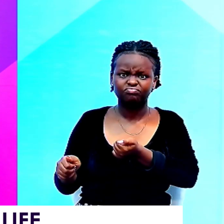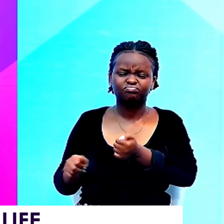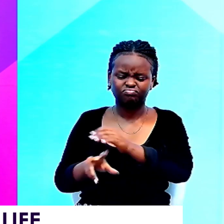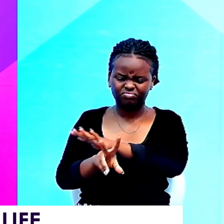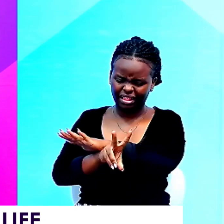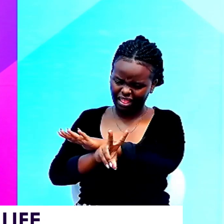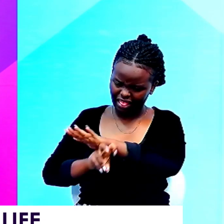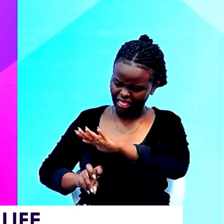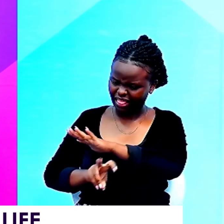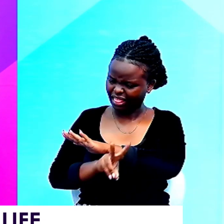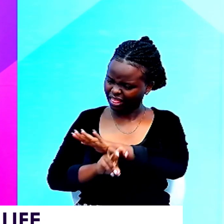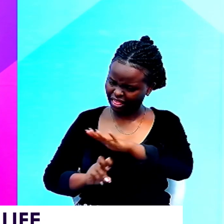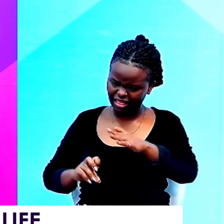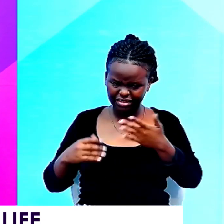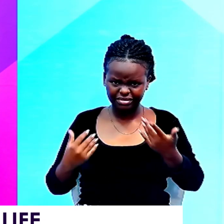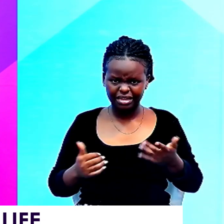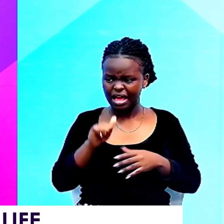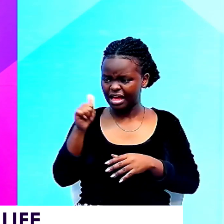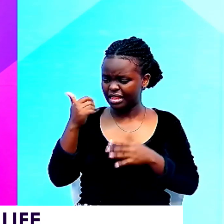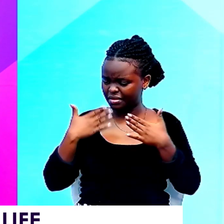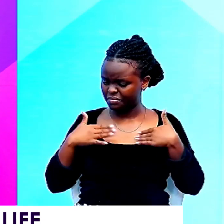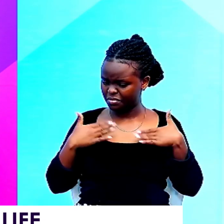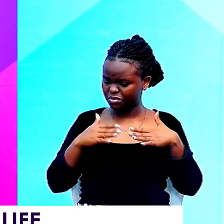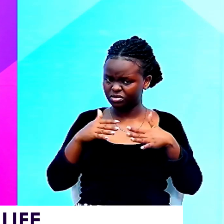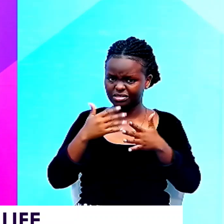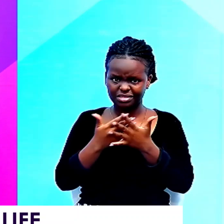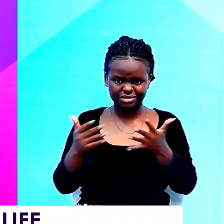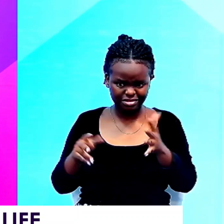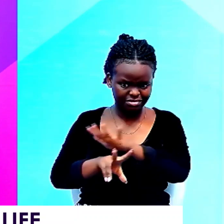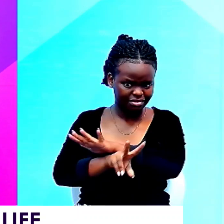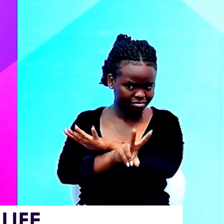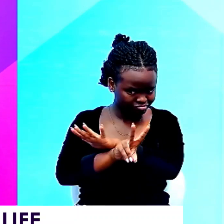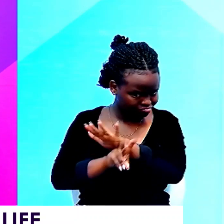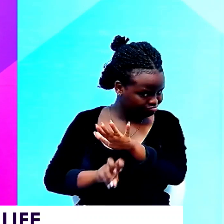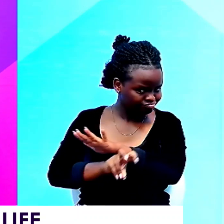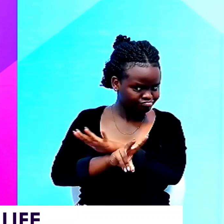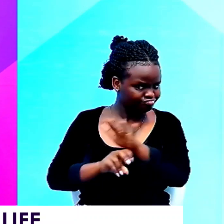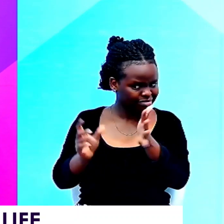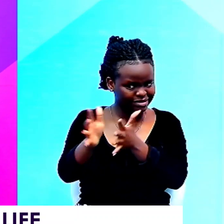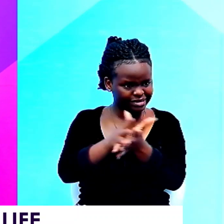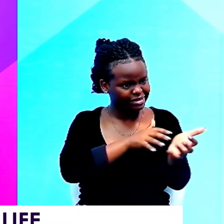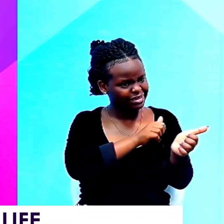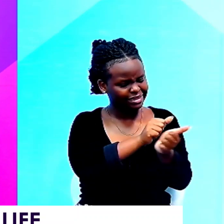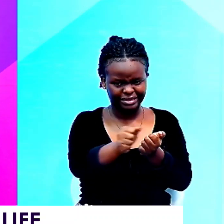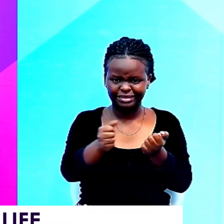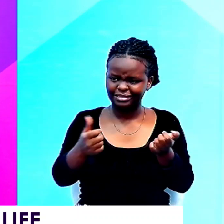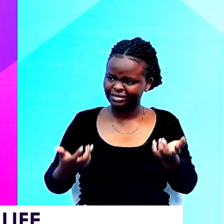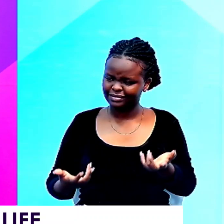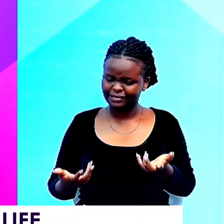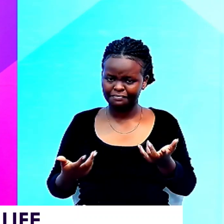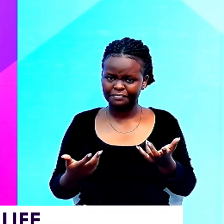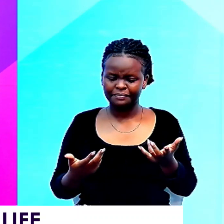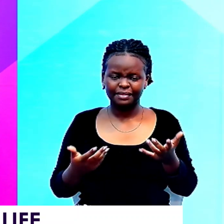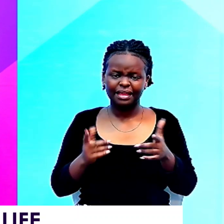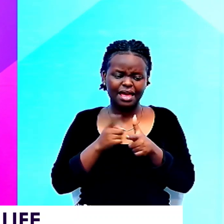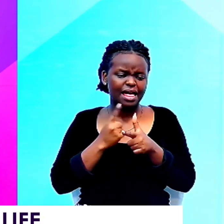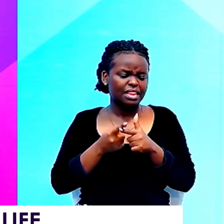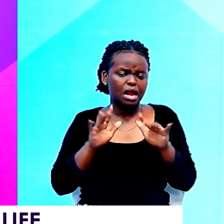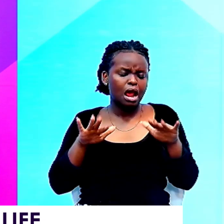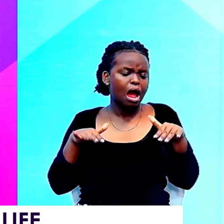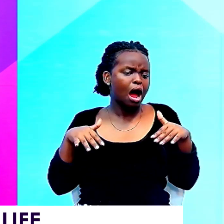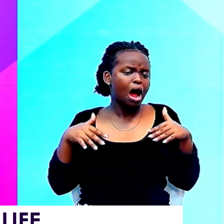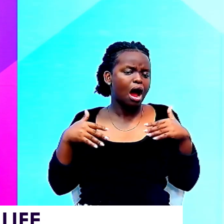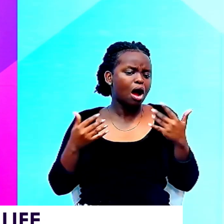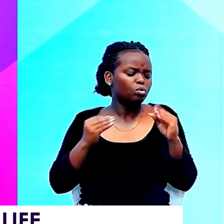destruction of other people's property, you know. Then how do you really bring this,